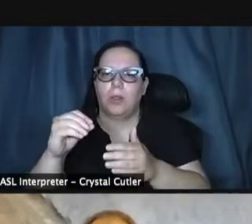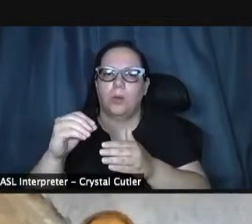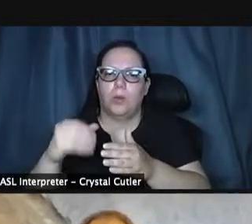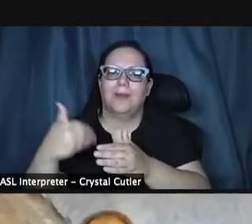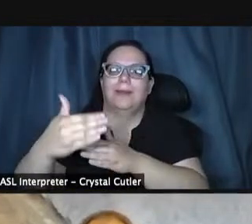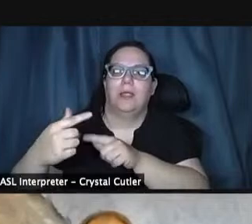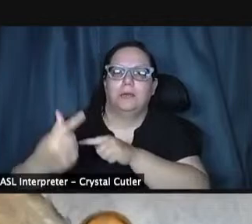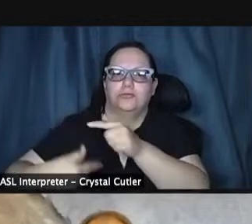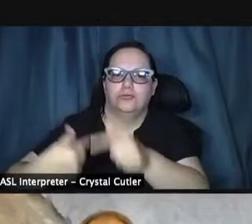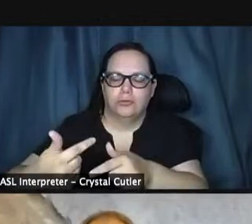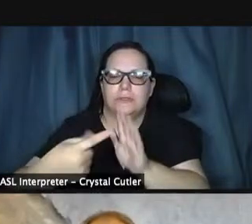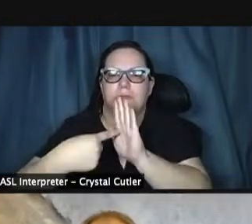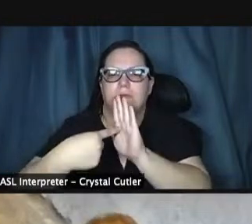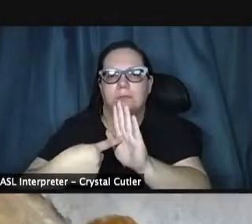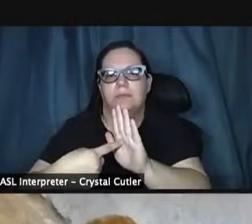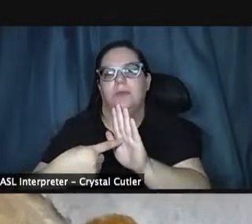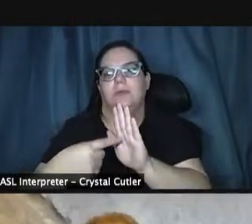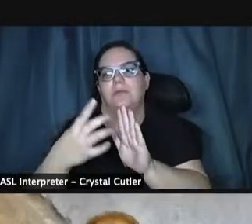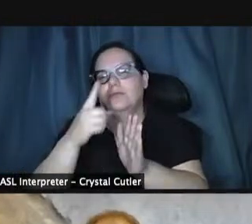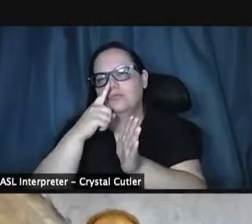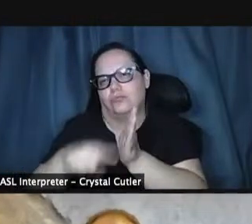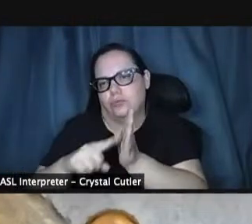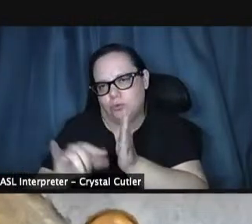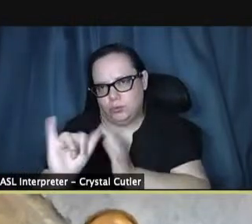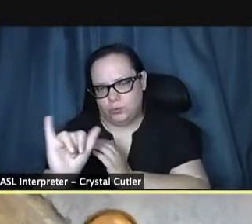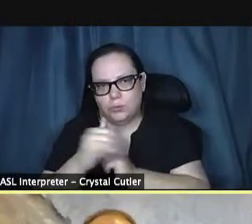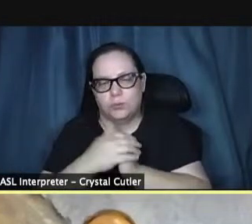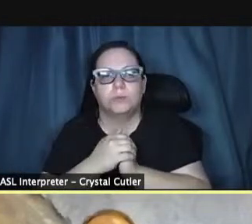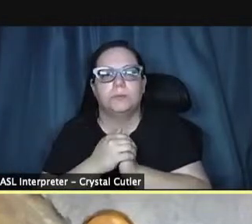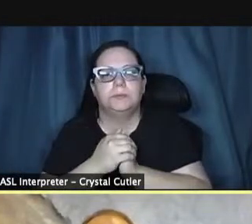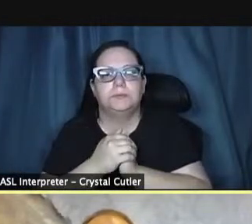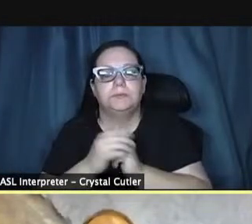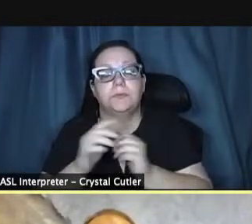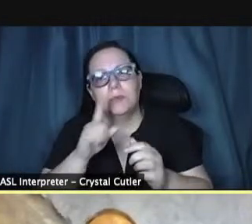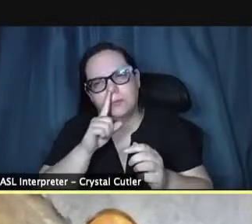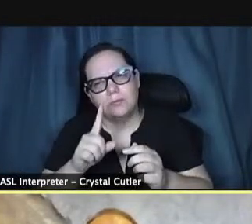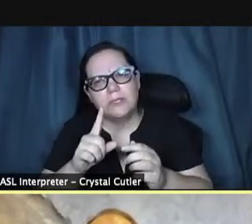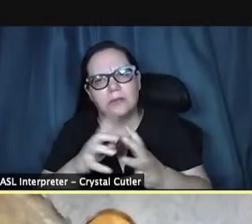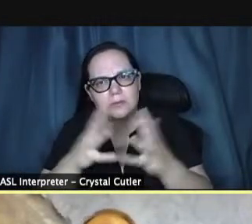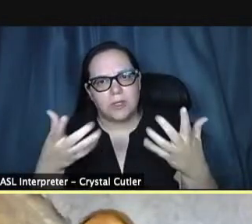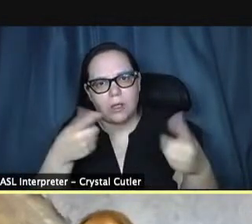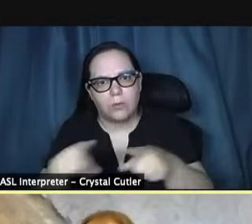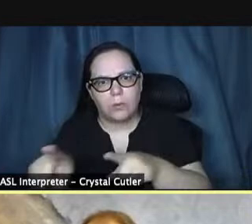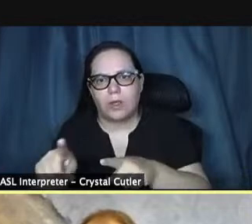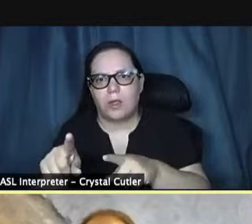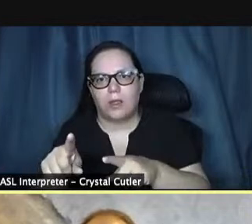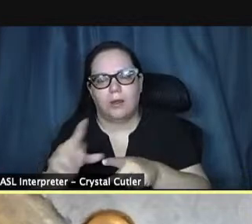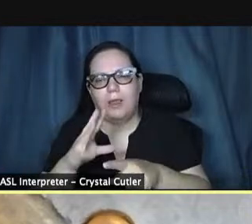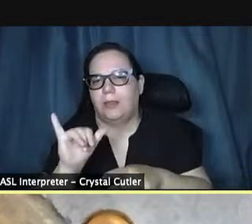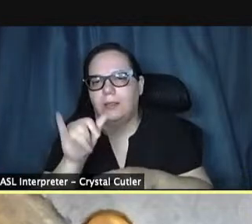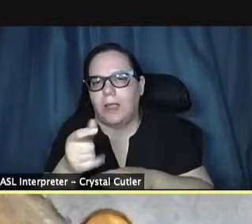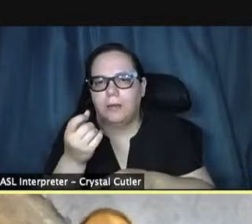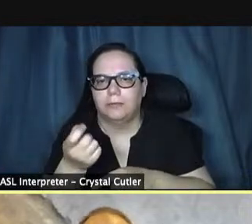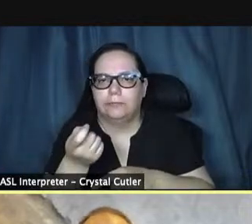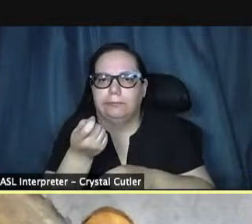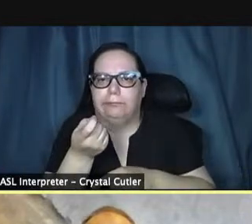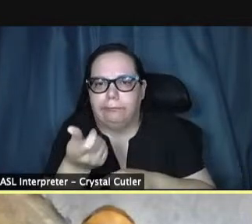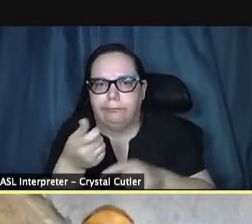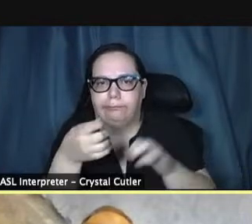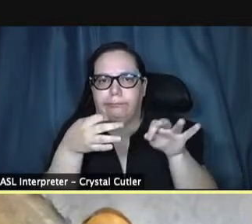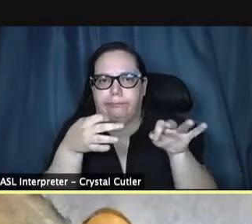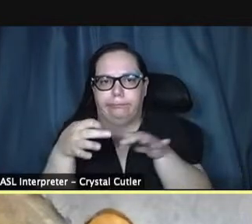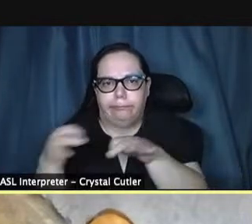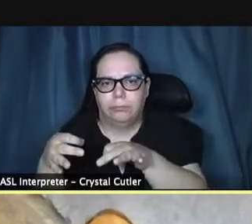analysis research work also. So there's a lot going on, and I've hardly covered it. But as we're